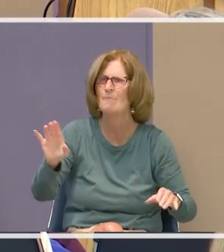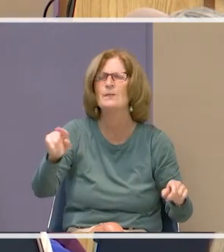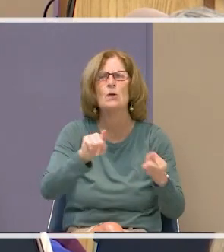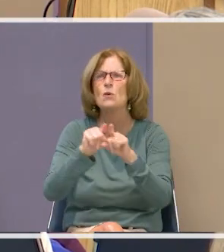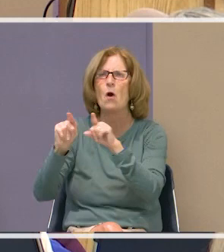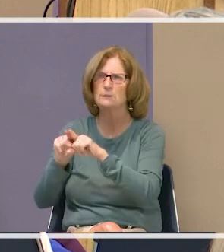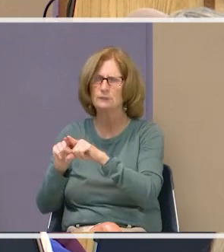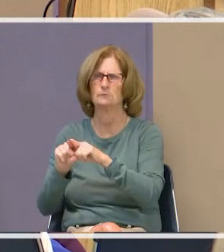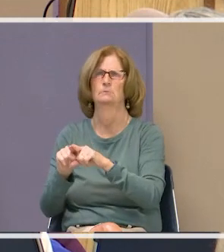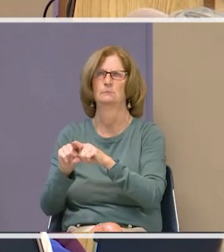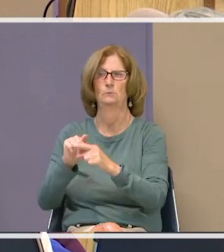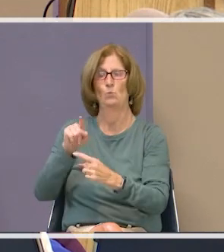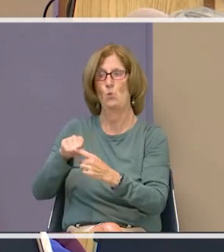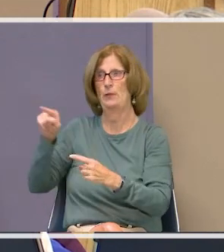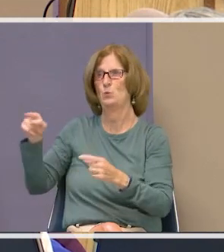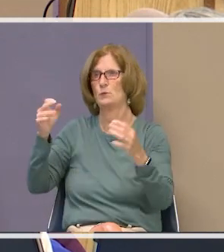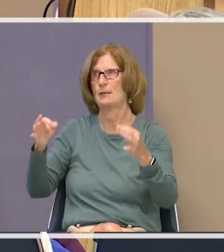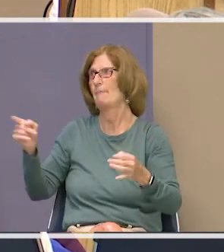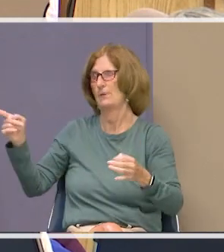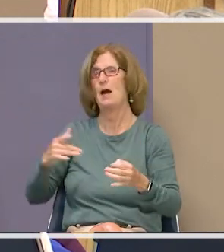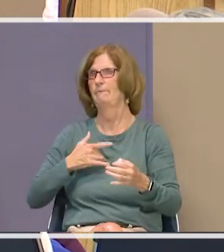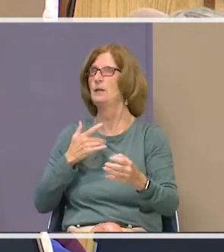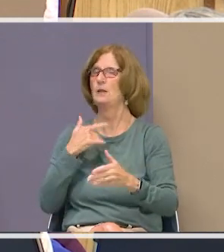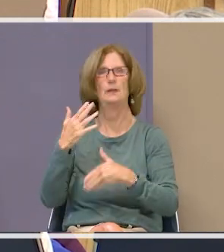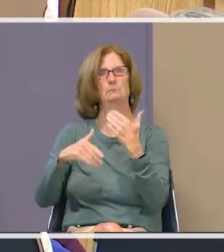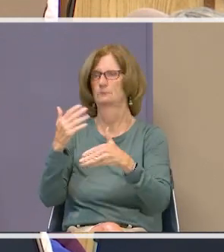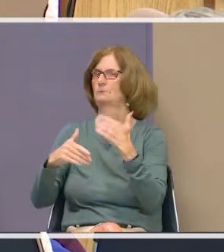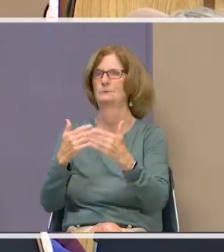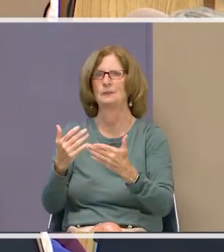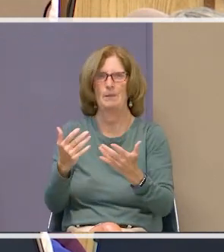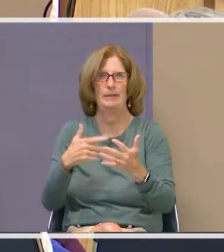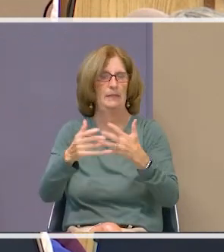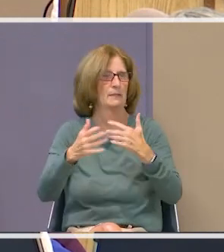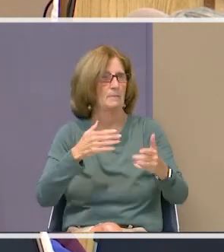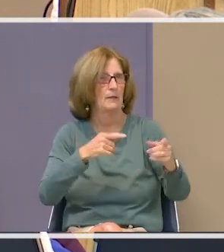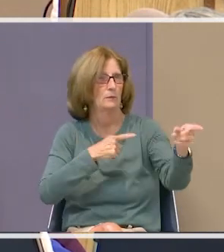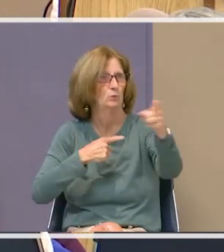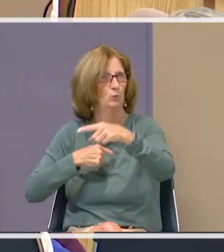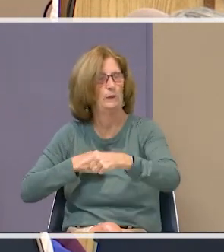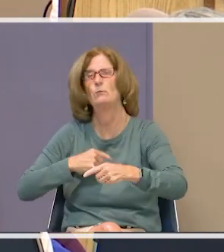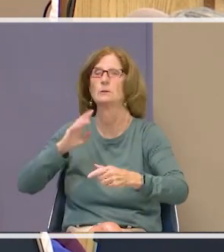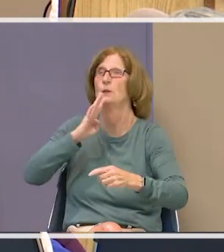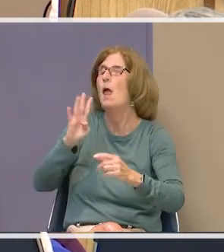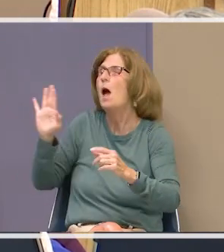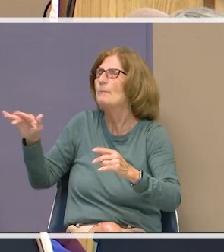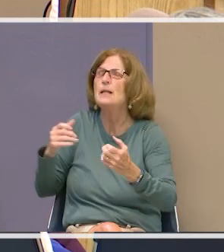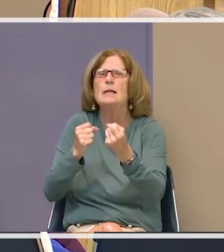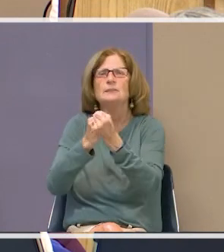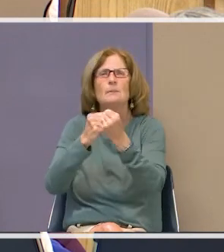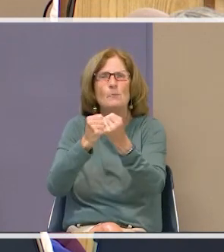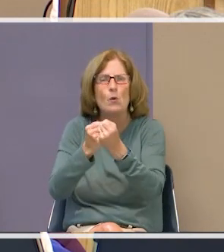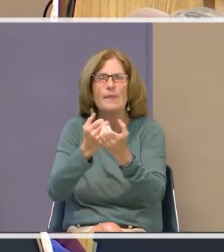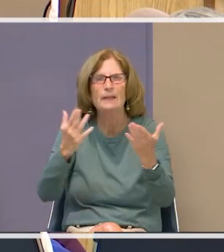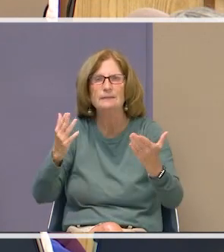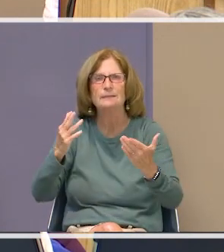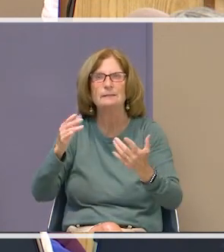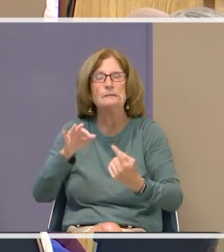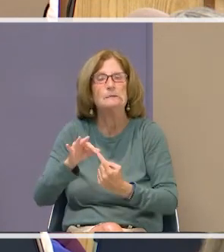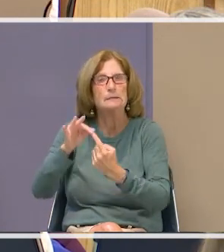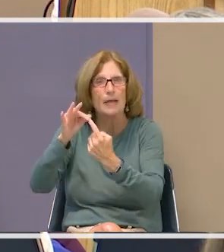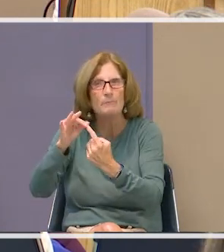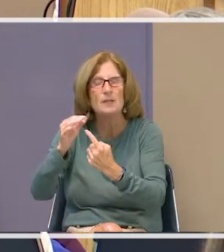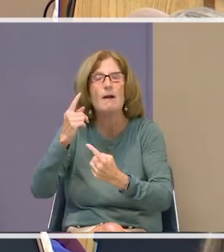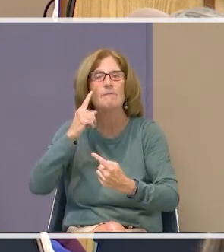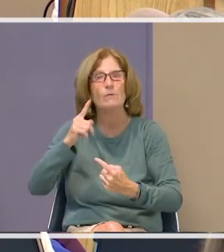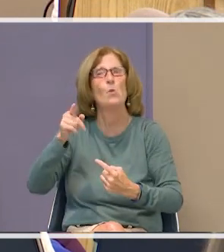if you do decide, and it sounds like this is already going ahead, whether it sounds like I'm for everything except for the sidewalk